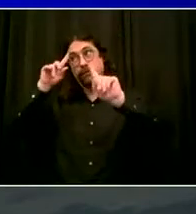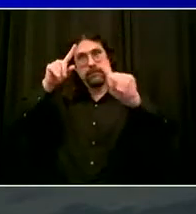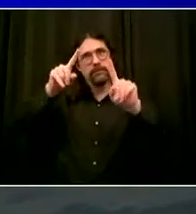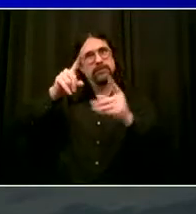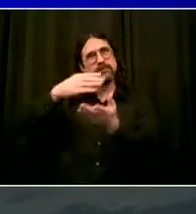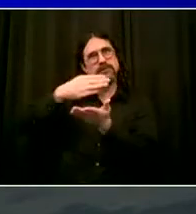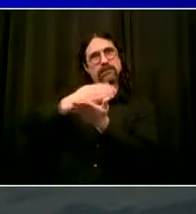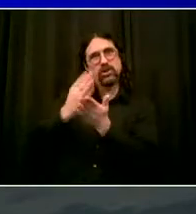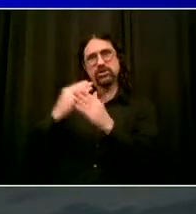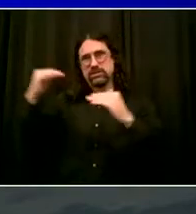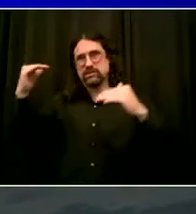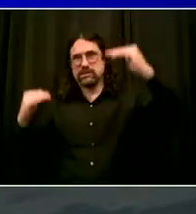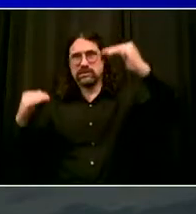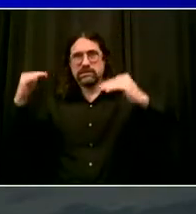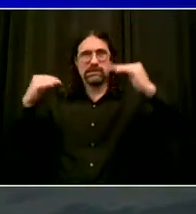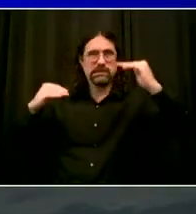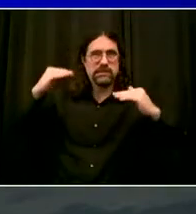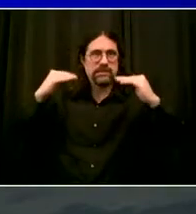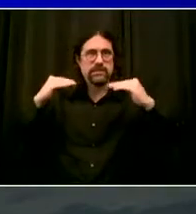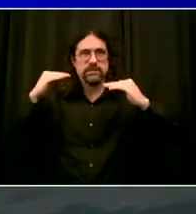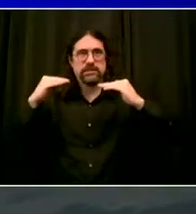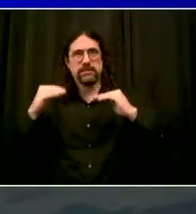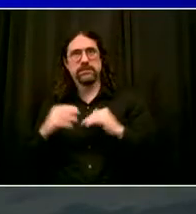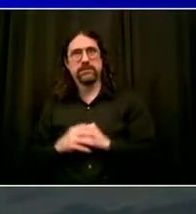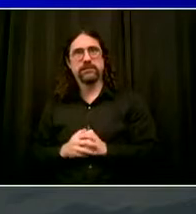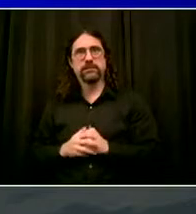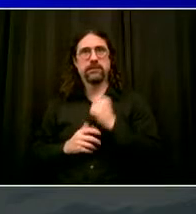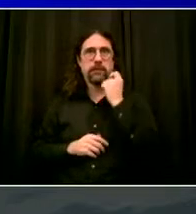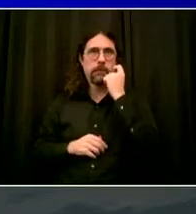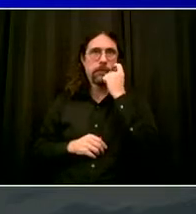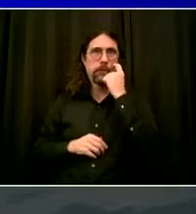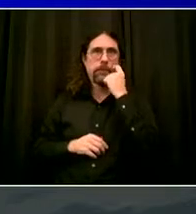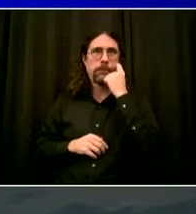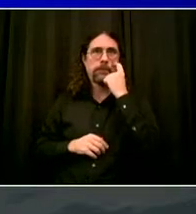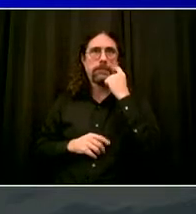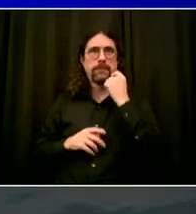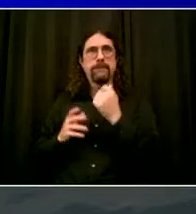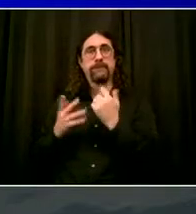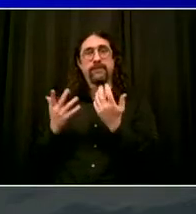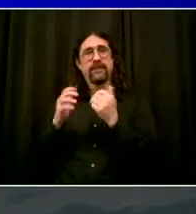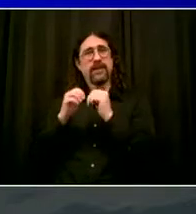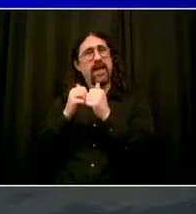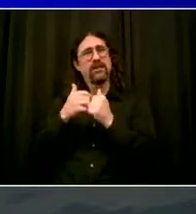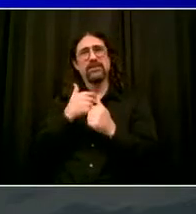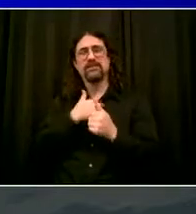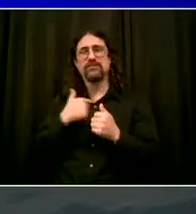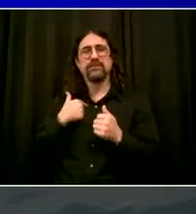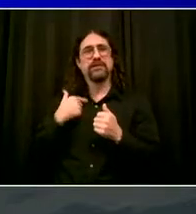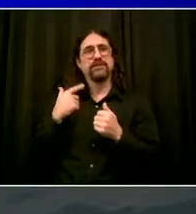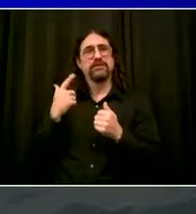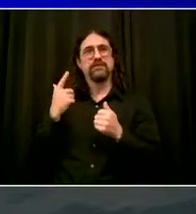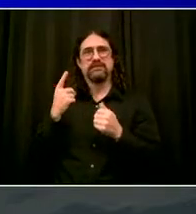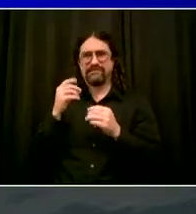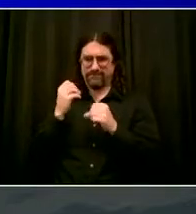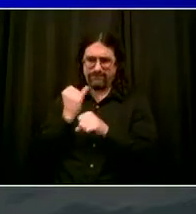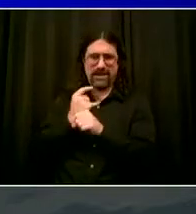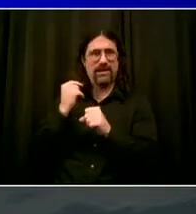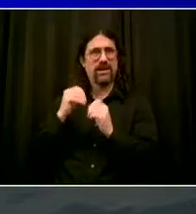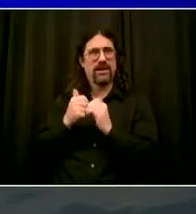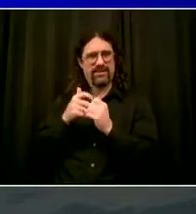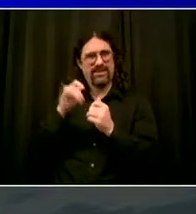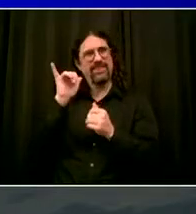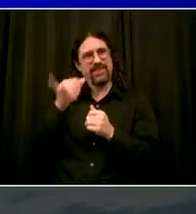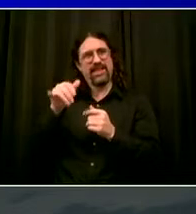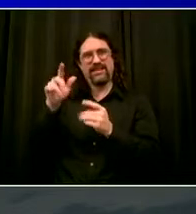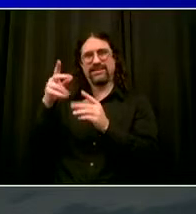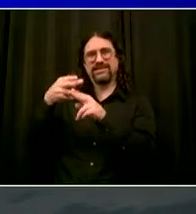savings but in addition to that $1.3 billion in new savings being announced in this November plan